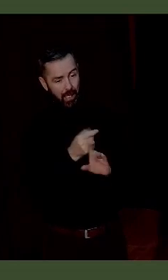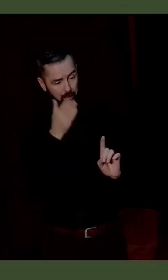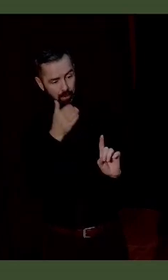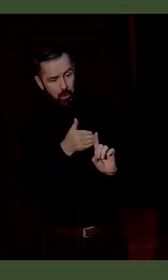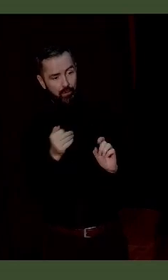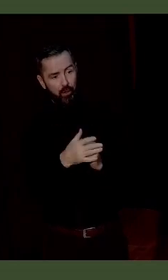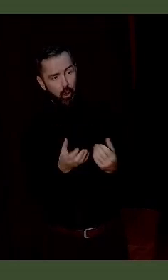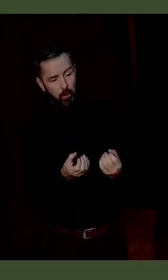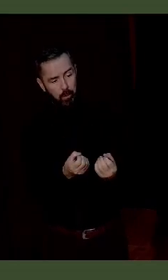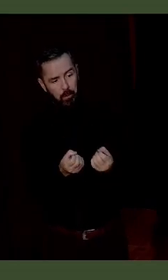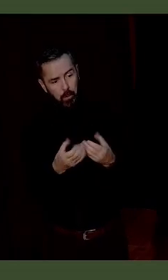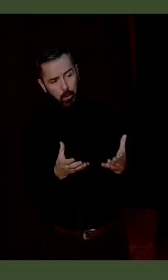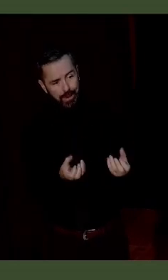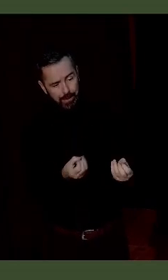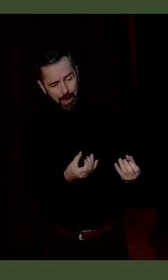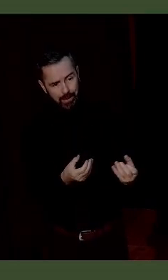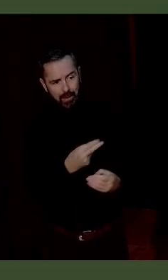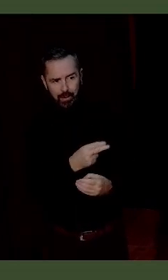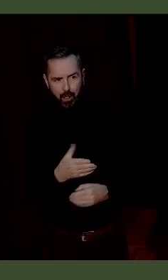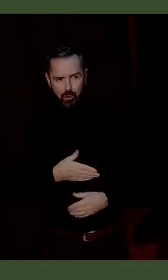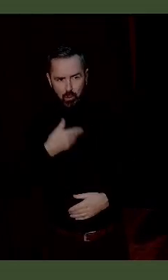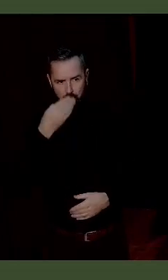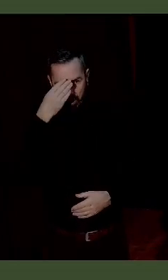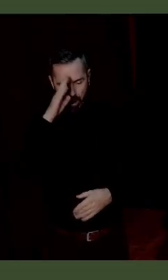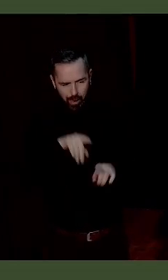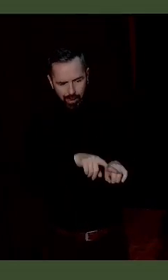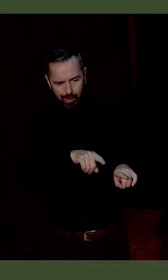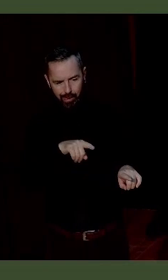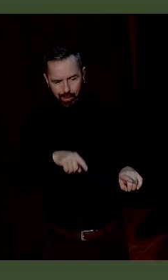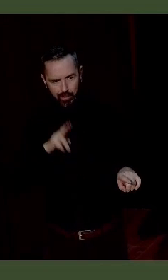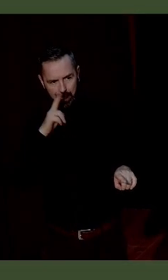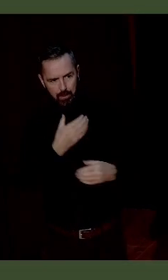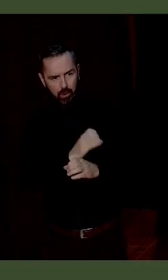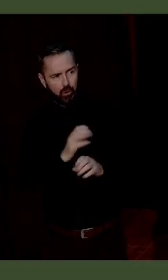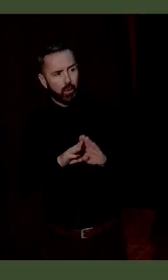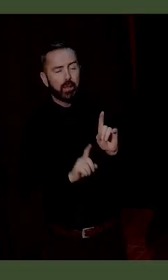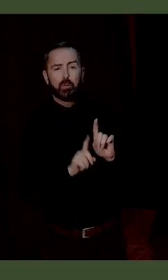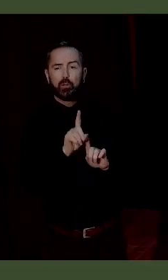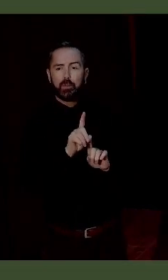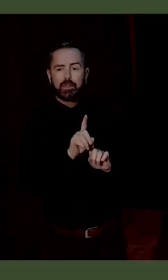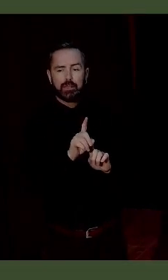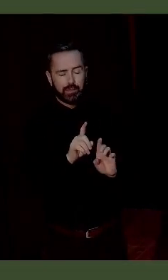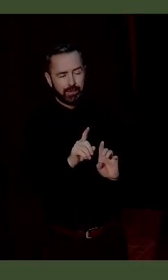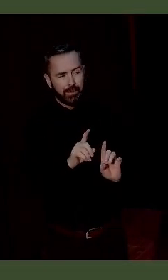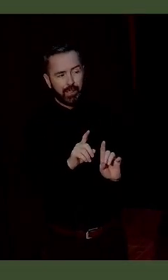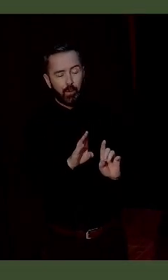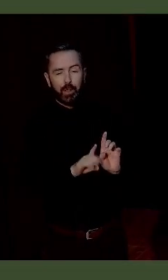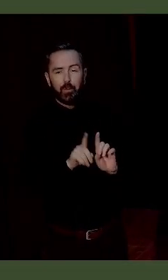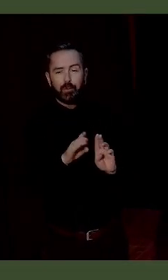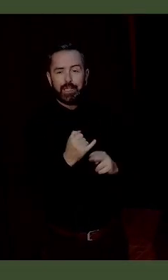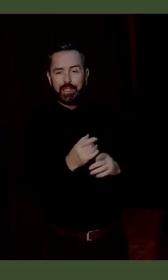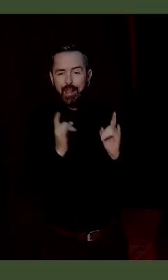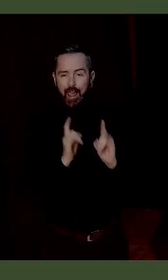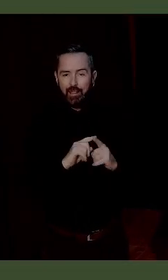public spending, it's not surprising that Ireland lagged behind neighbouring counties in improvements in improvements